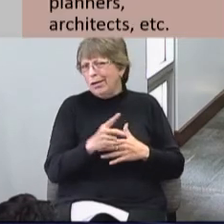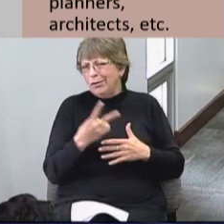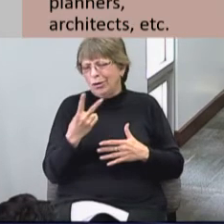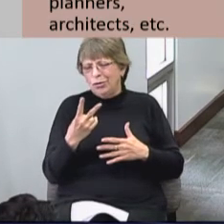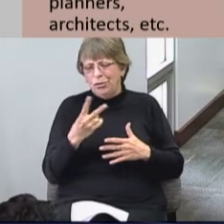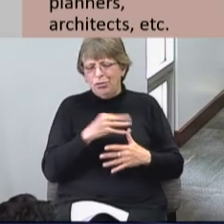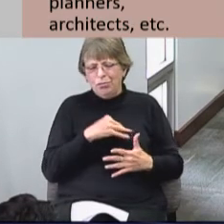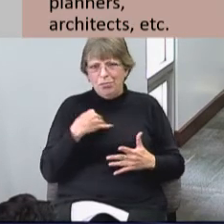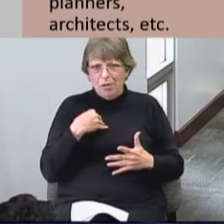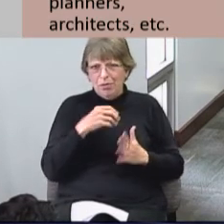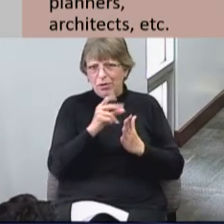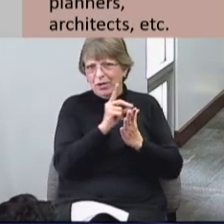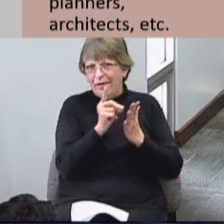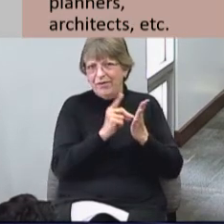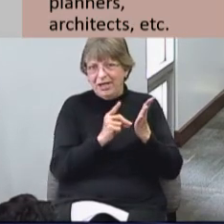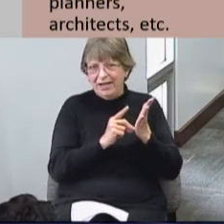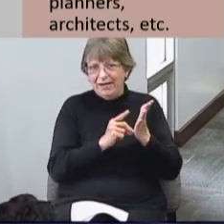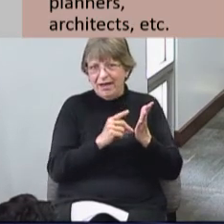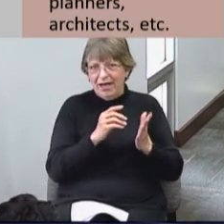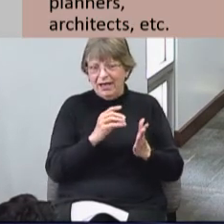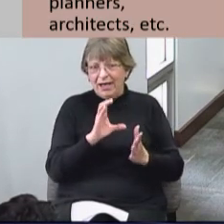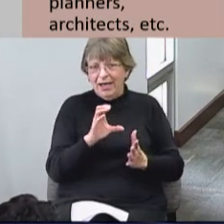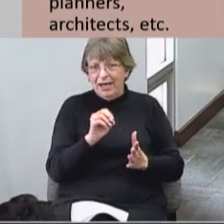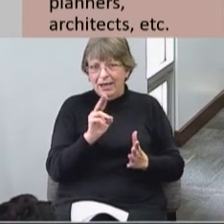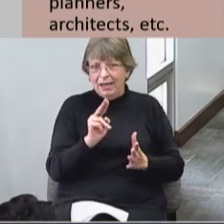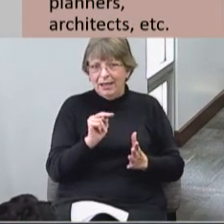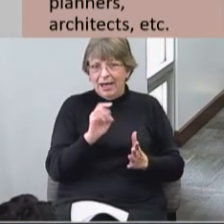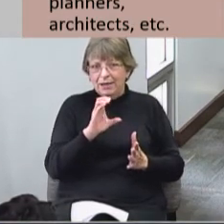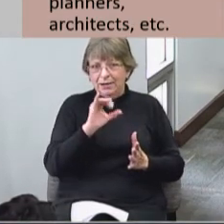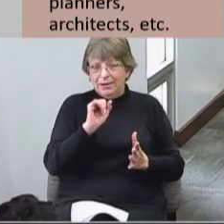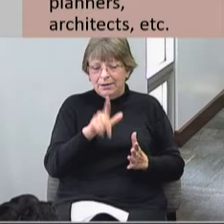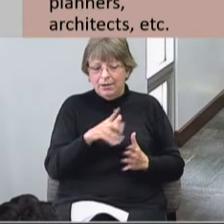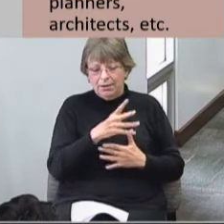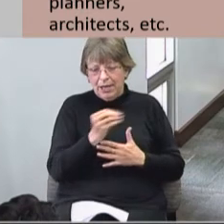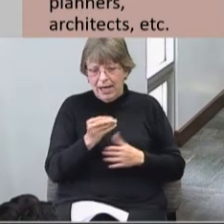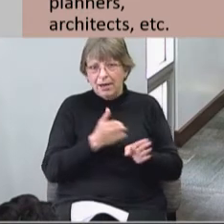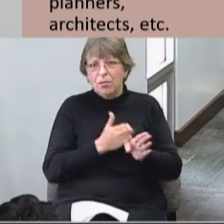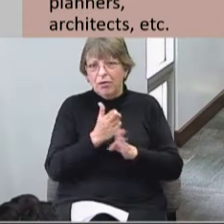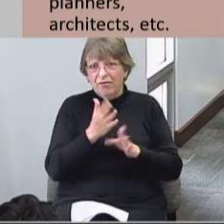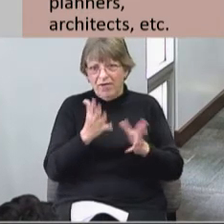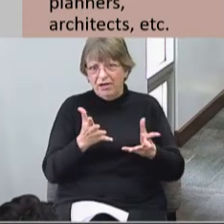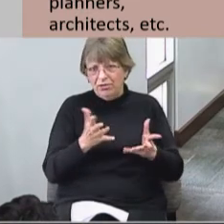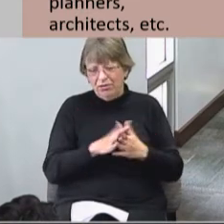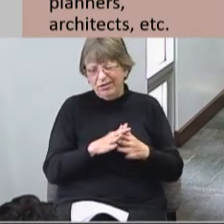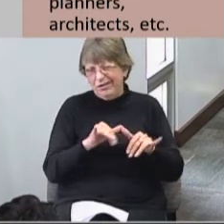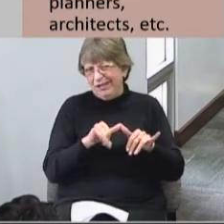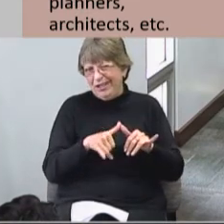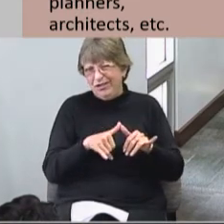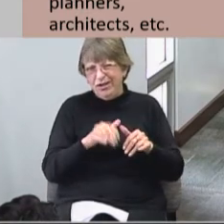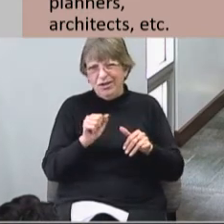the design council itself, the project professionals, again, your architects and your engineers, and the arts professionals that